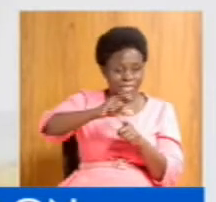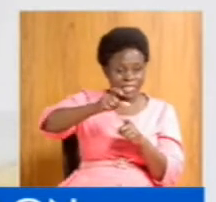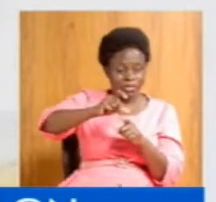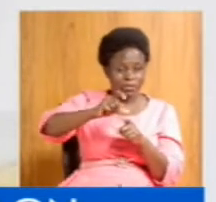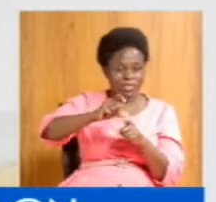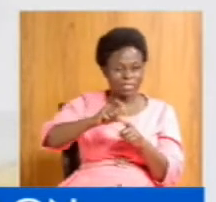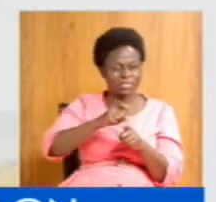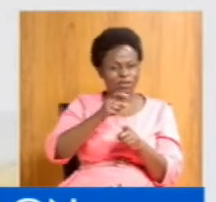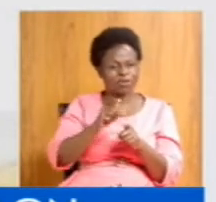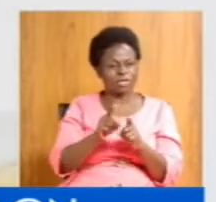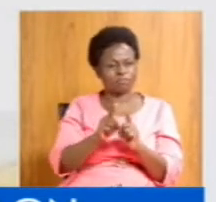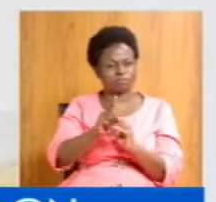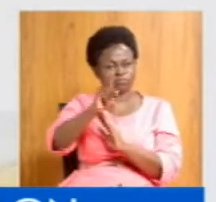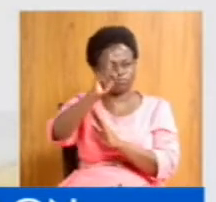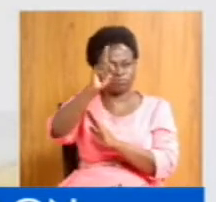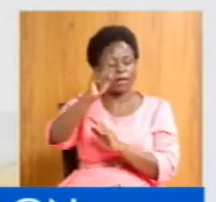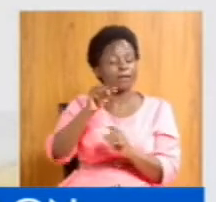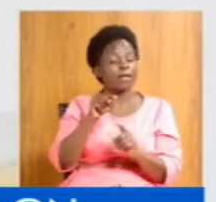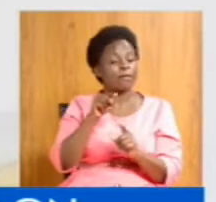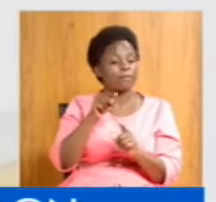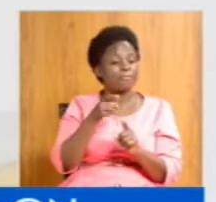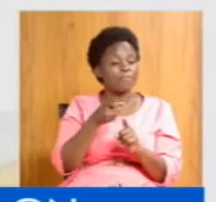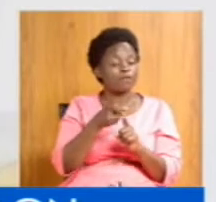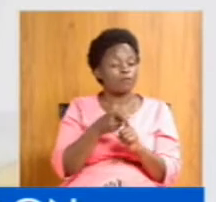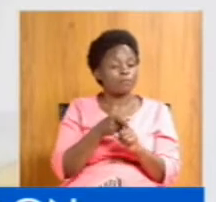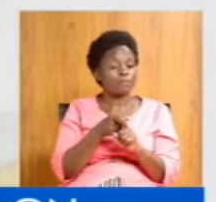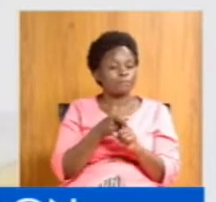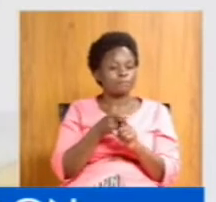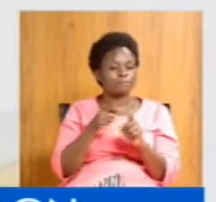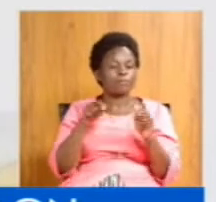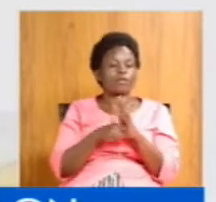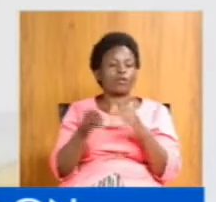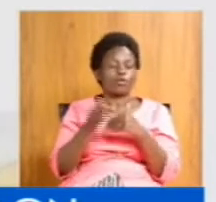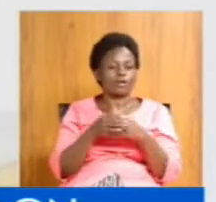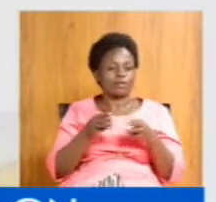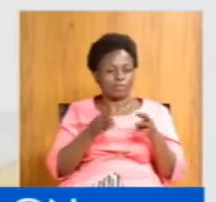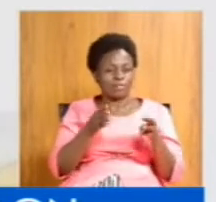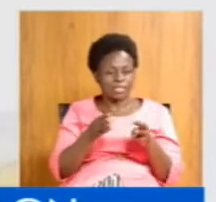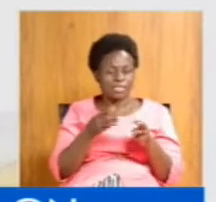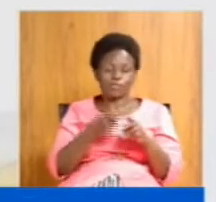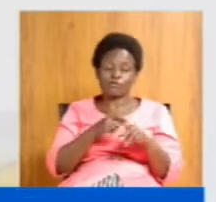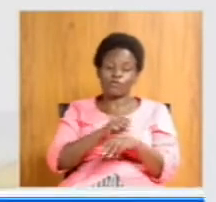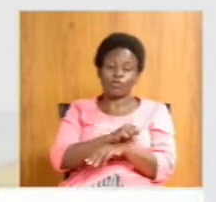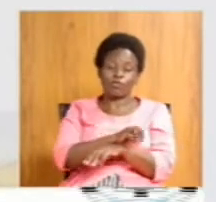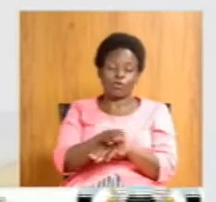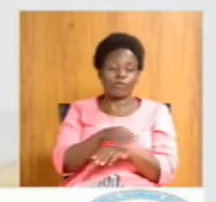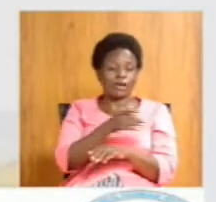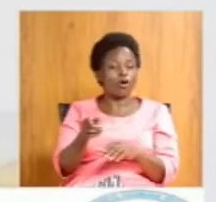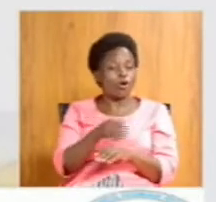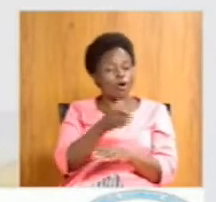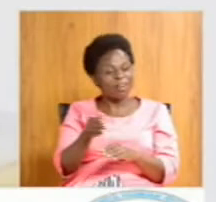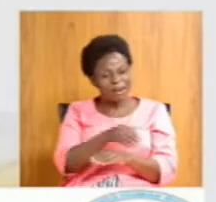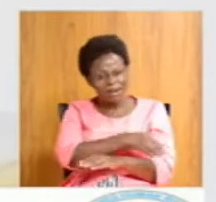skyrocketed as a result of the lockdown measures that came as a result of COVID-19 that every